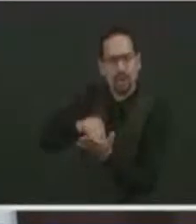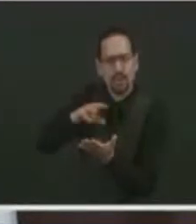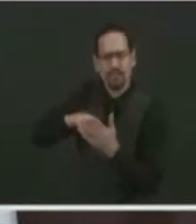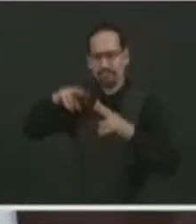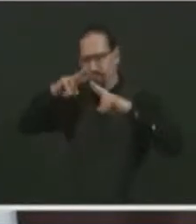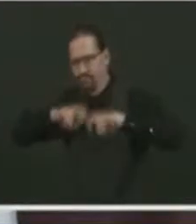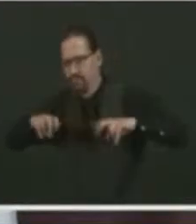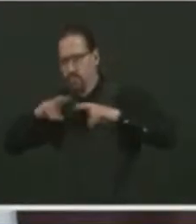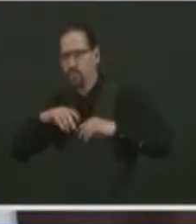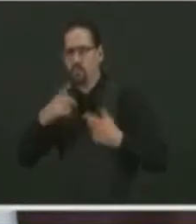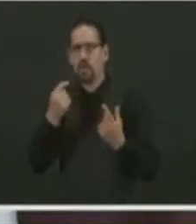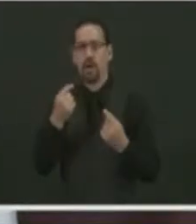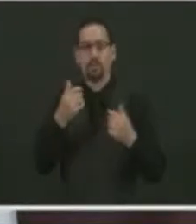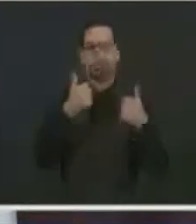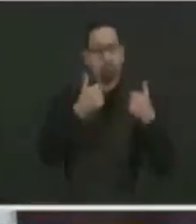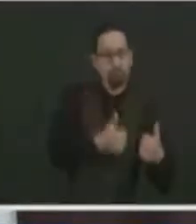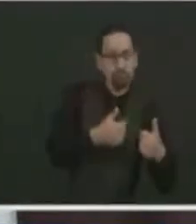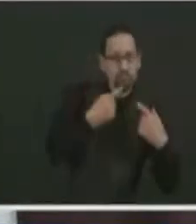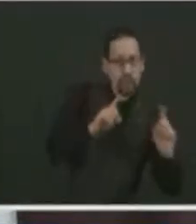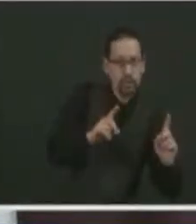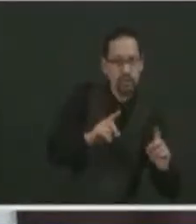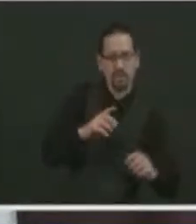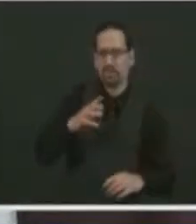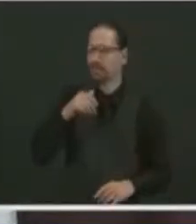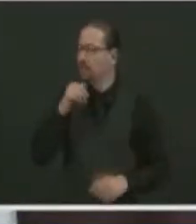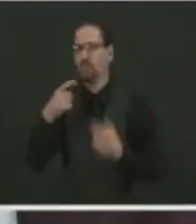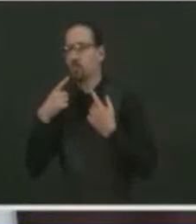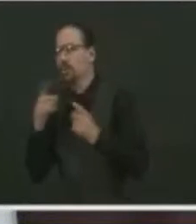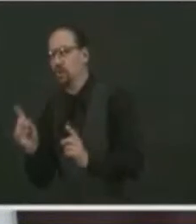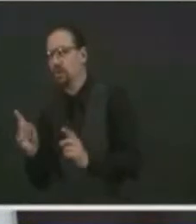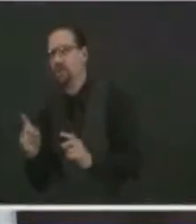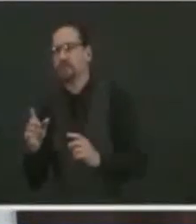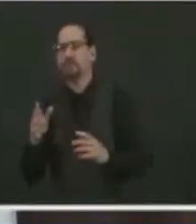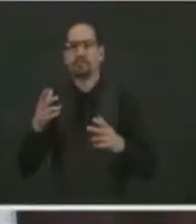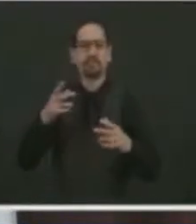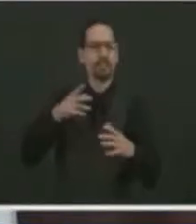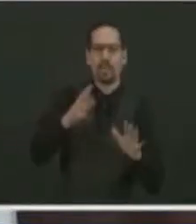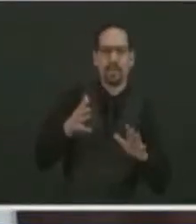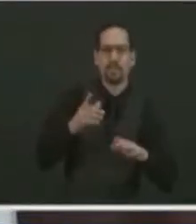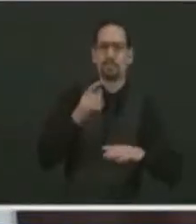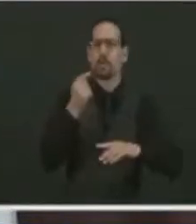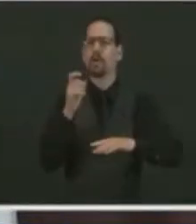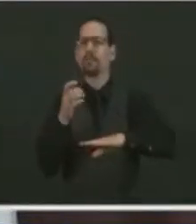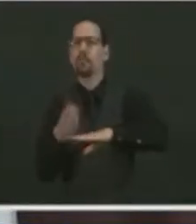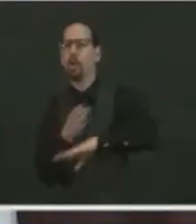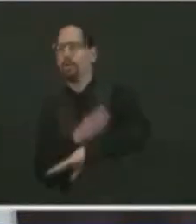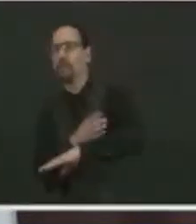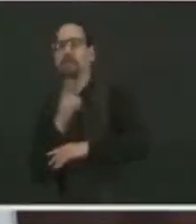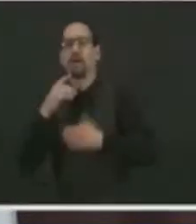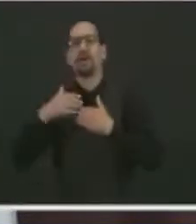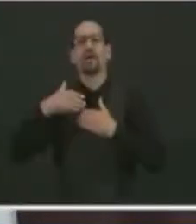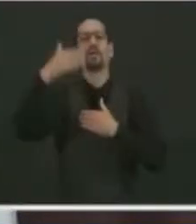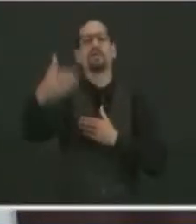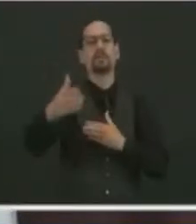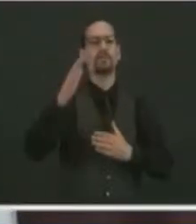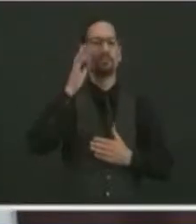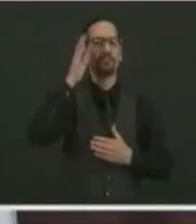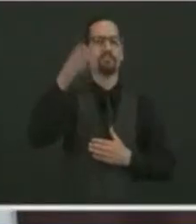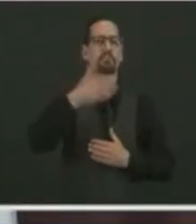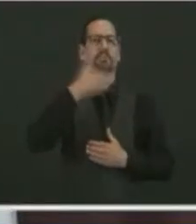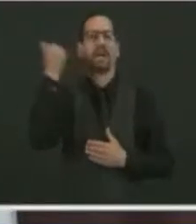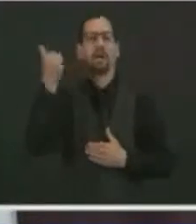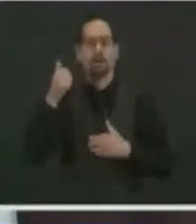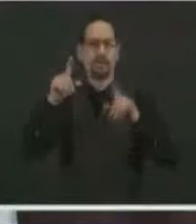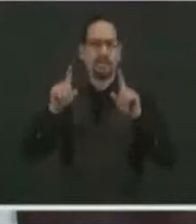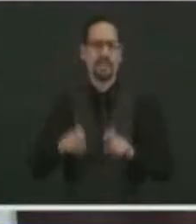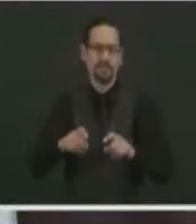we use it in the future to inform the work that we're doing? But we've known since the beginning that it is not a